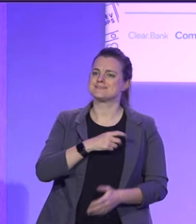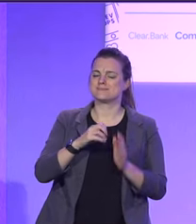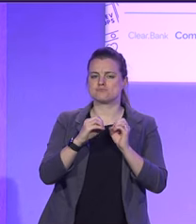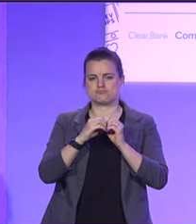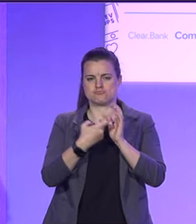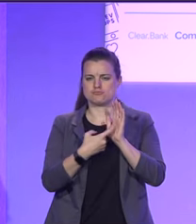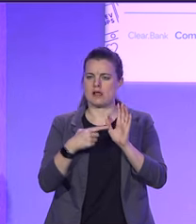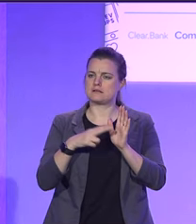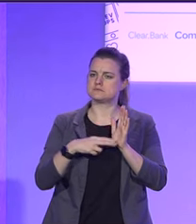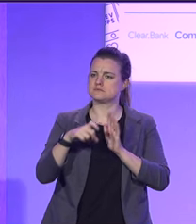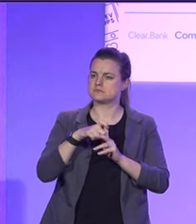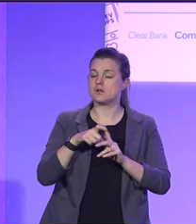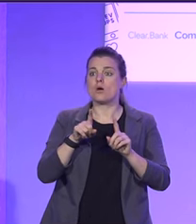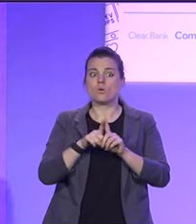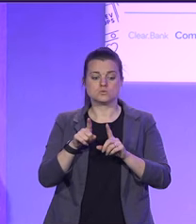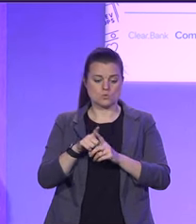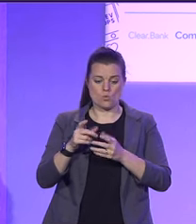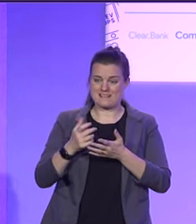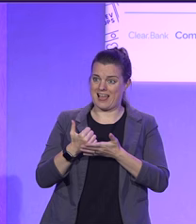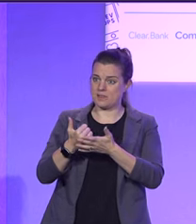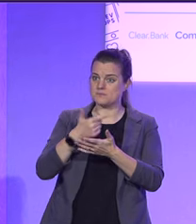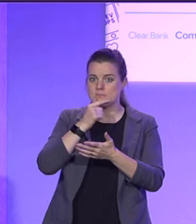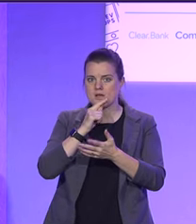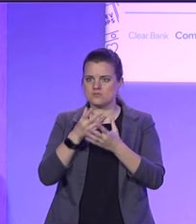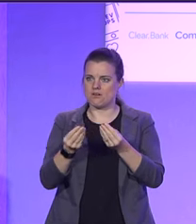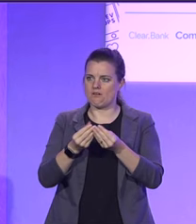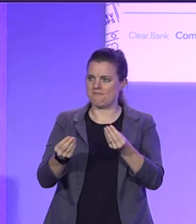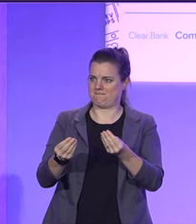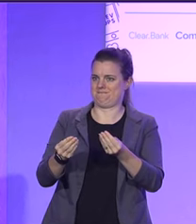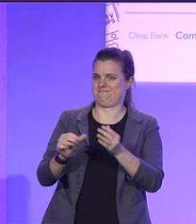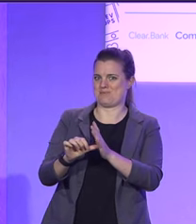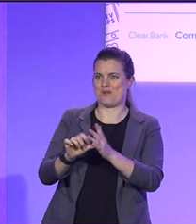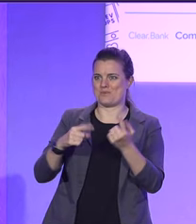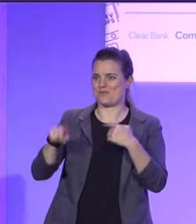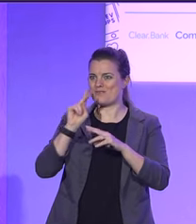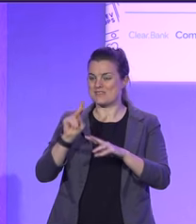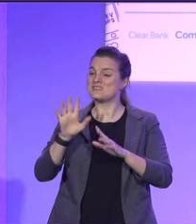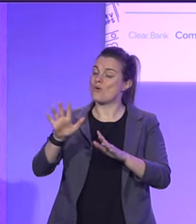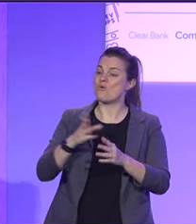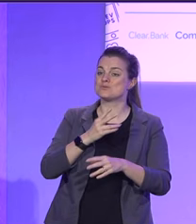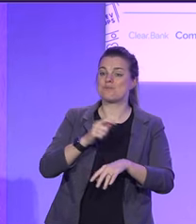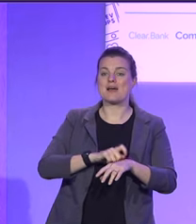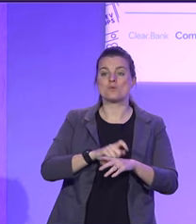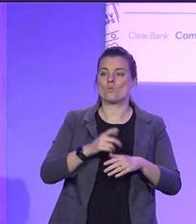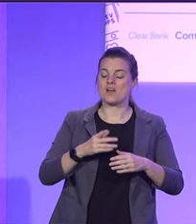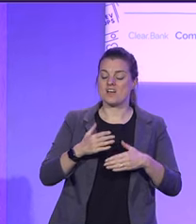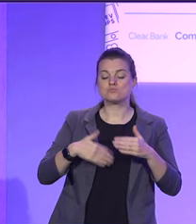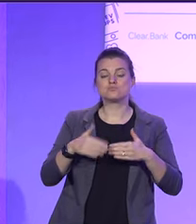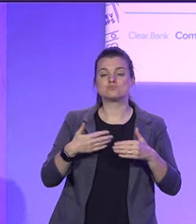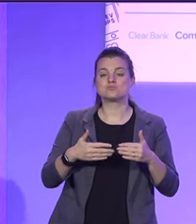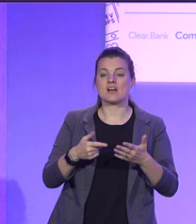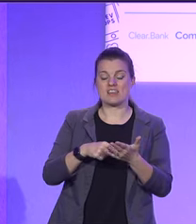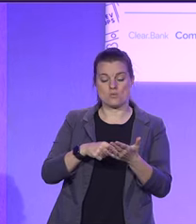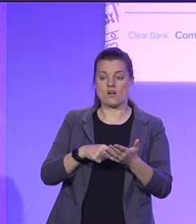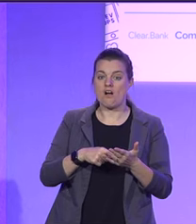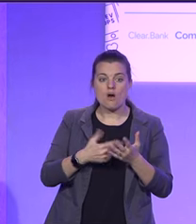similar questions you're trying to solve. We then eventually find the solution, and we go off on our merry little way, and we forget to go back to the poor people on the